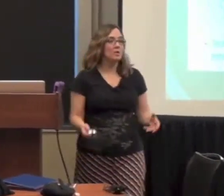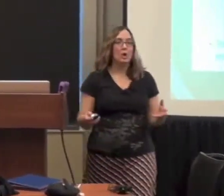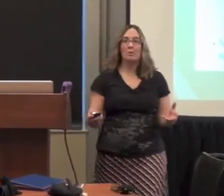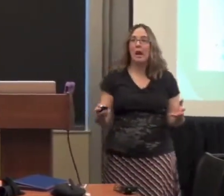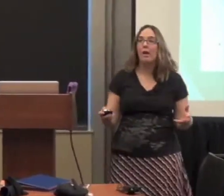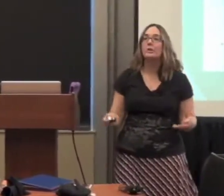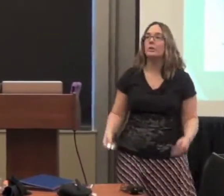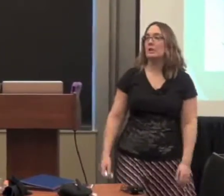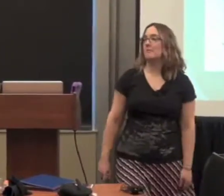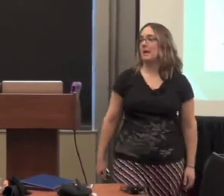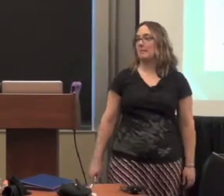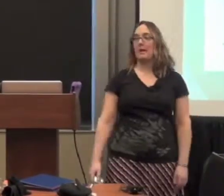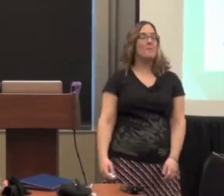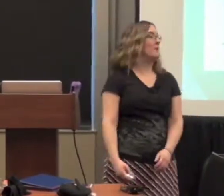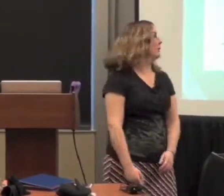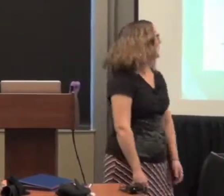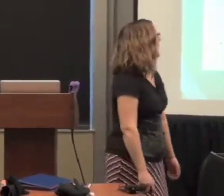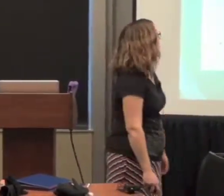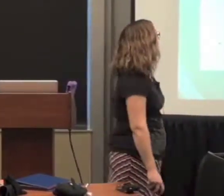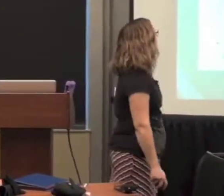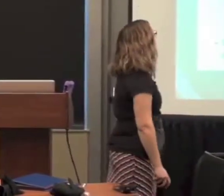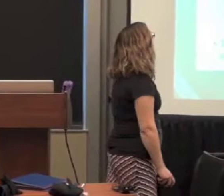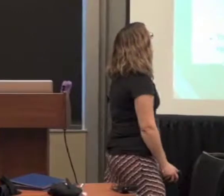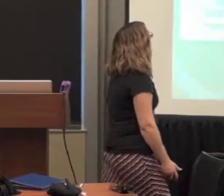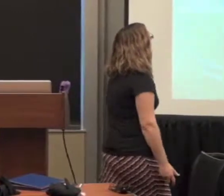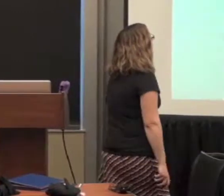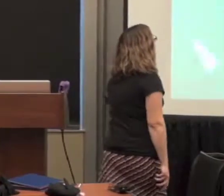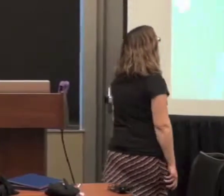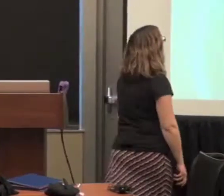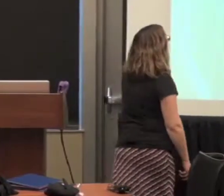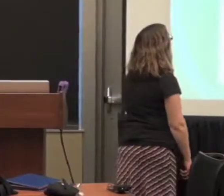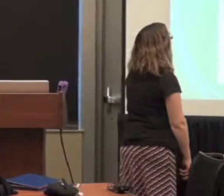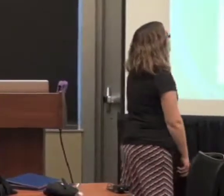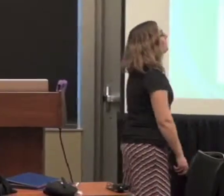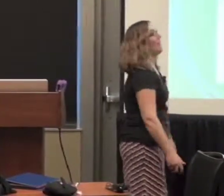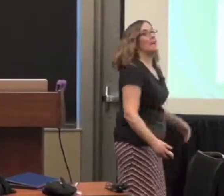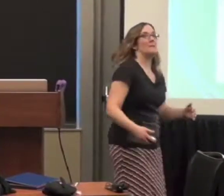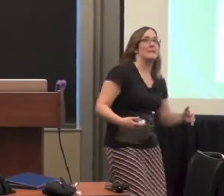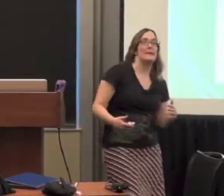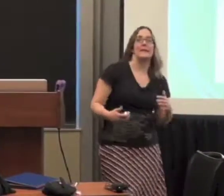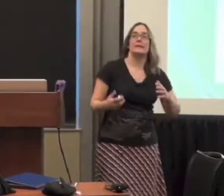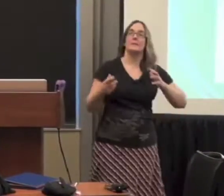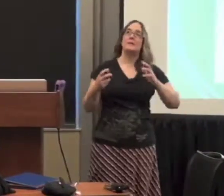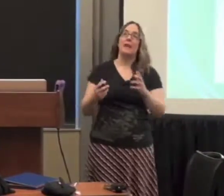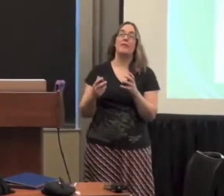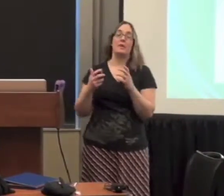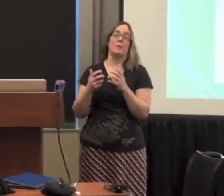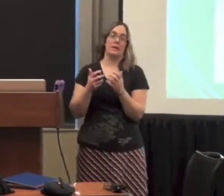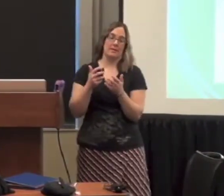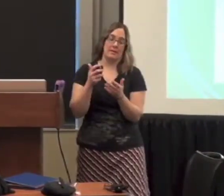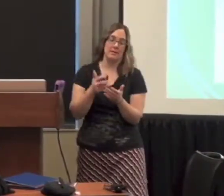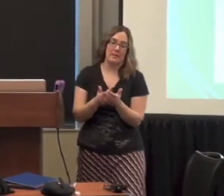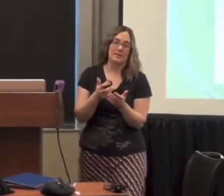That terminology may be coming your way. But we wanted to, we're kind of been speeding because we definitely want to get to this